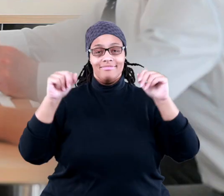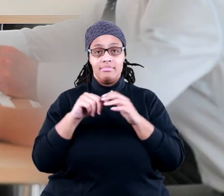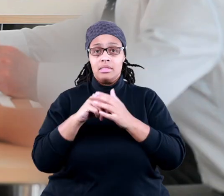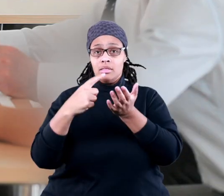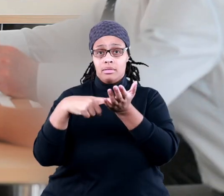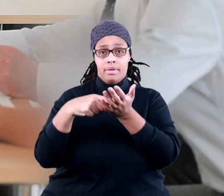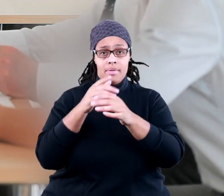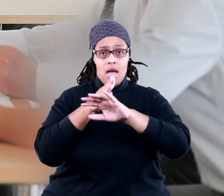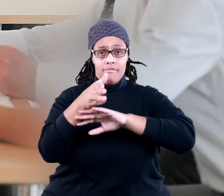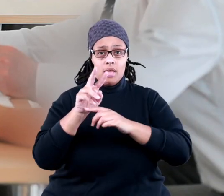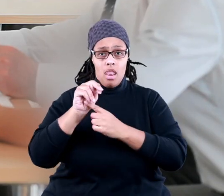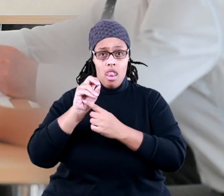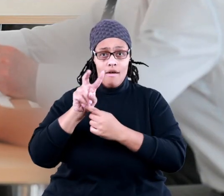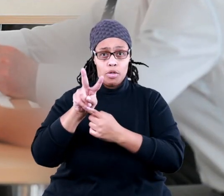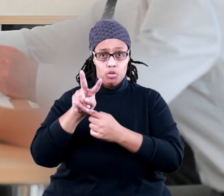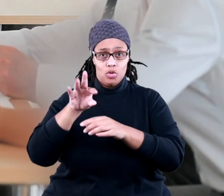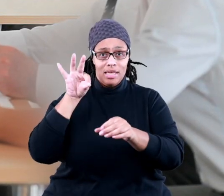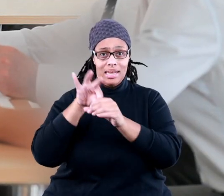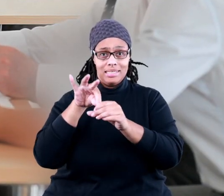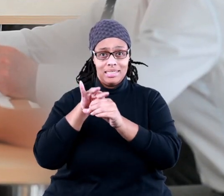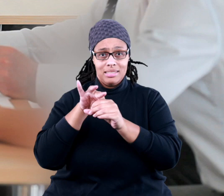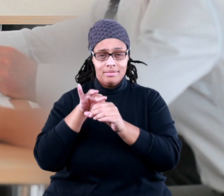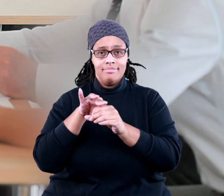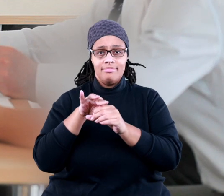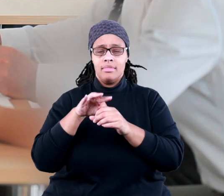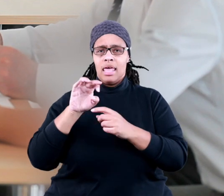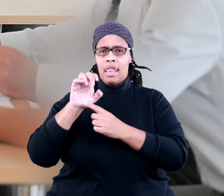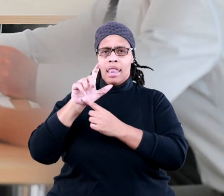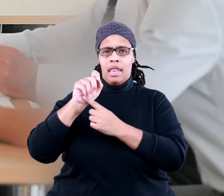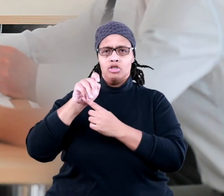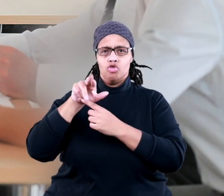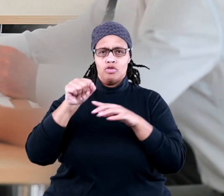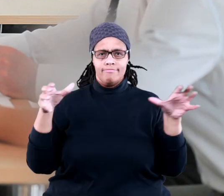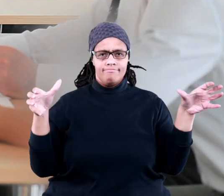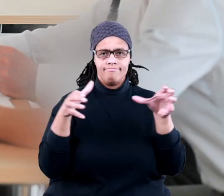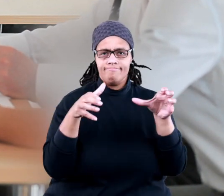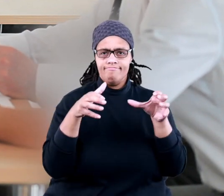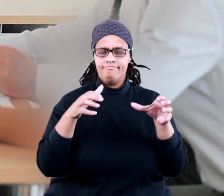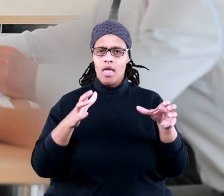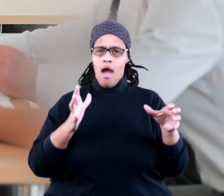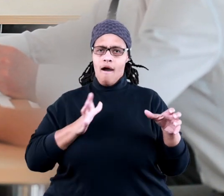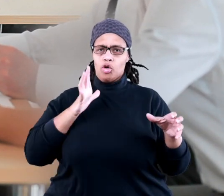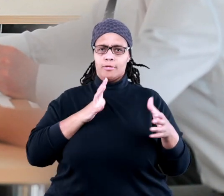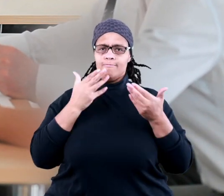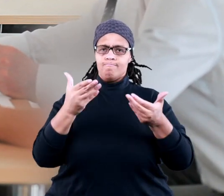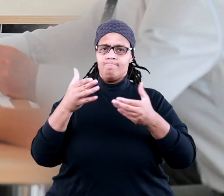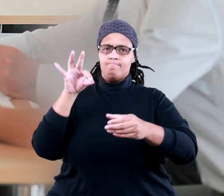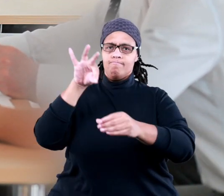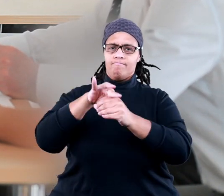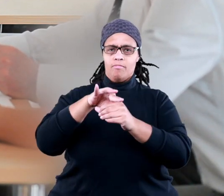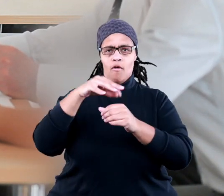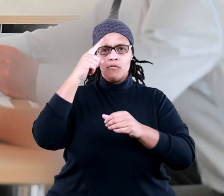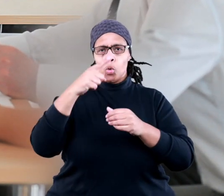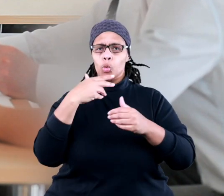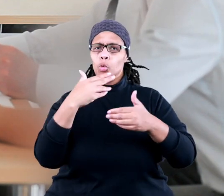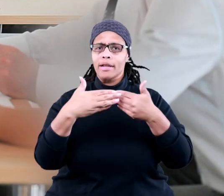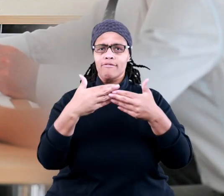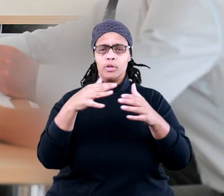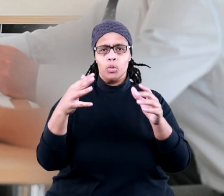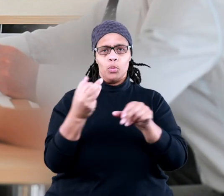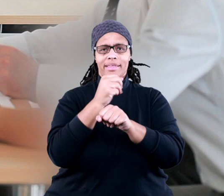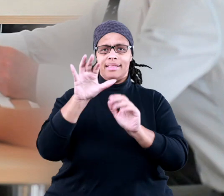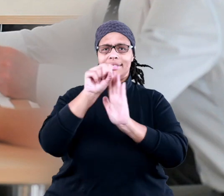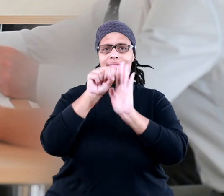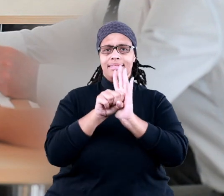president. Sometime after the November election, all the electors get together to officially cast their vote for whoever won